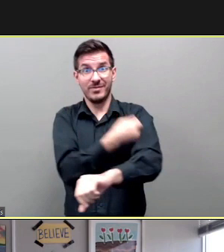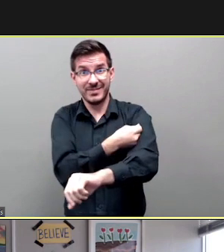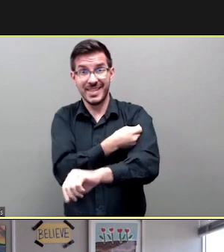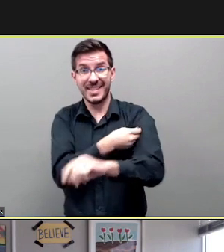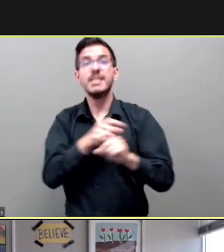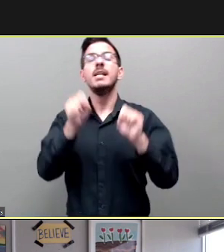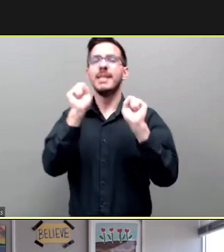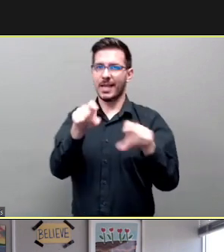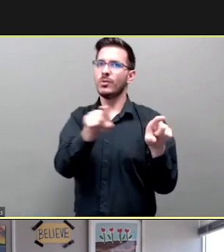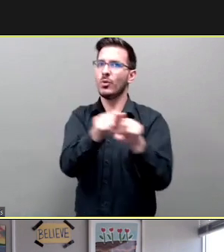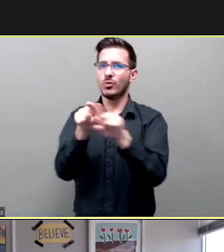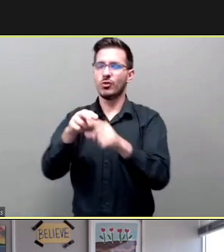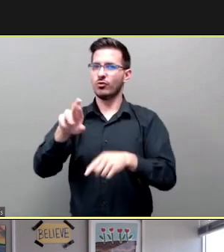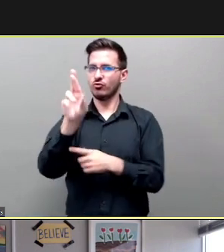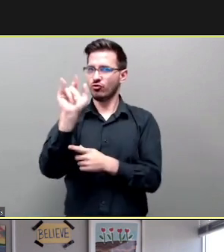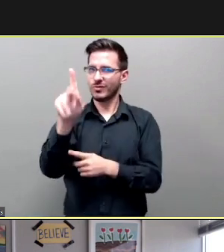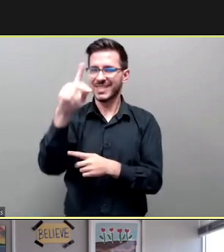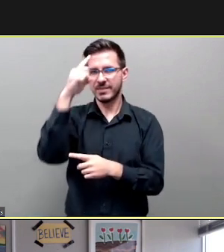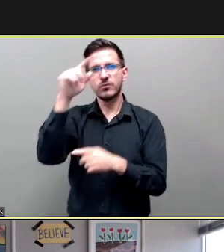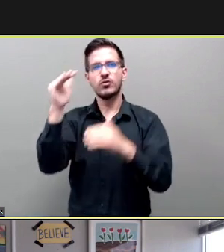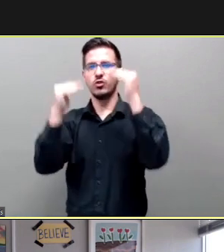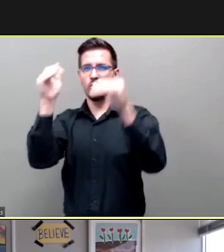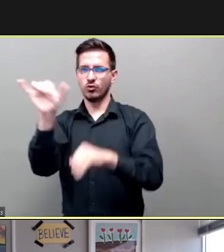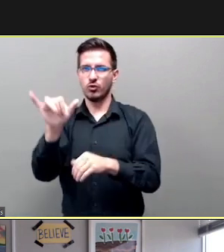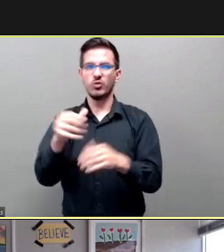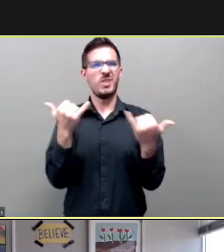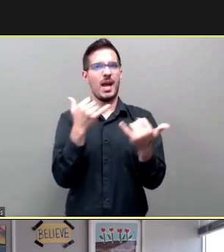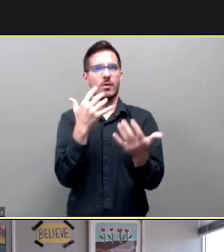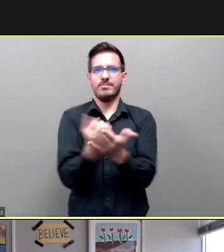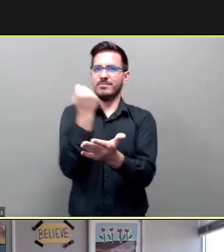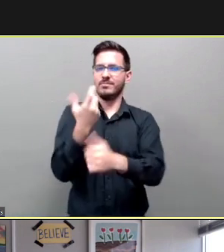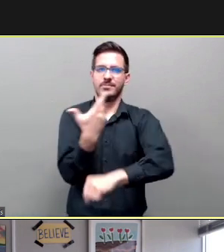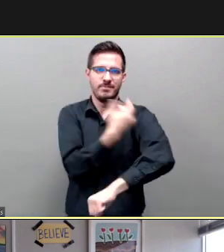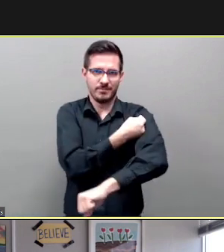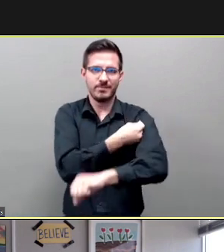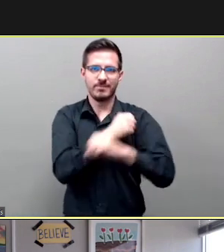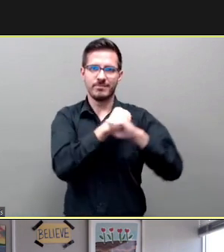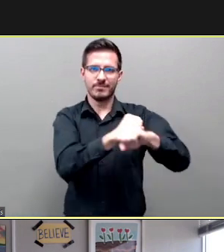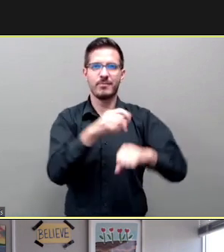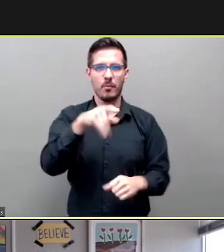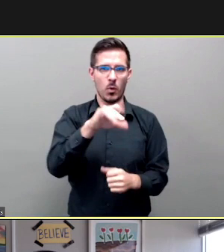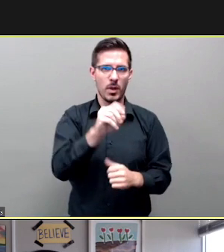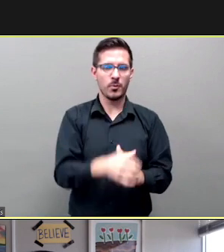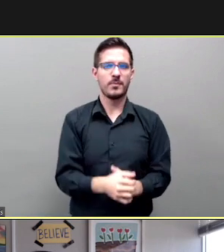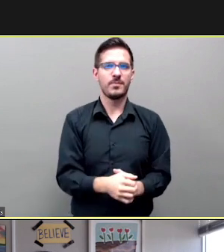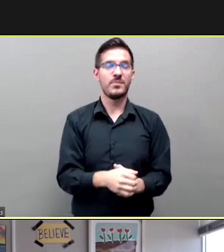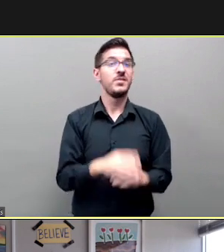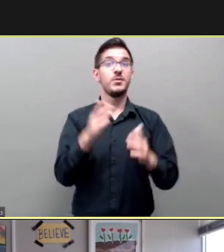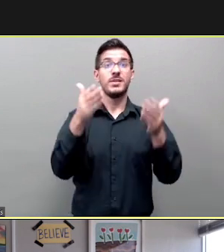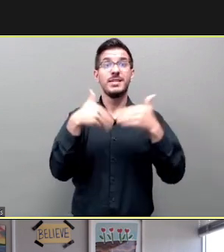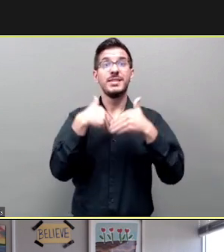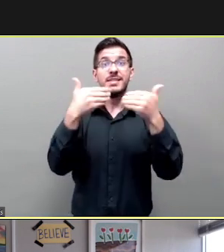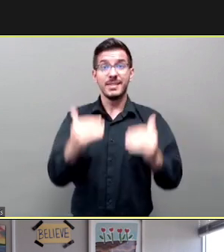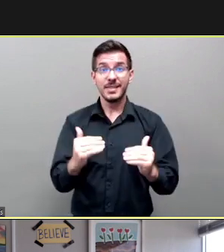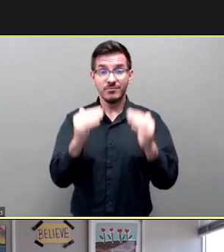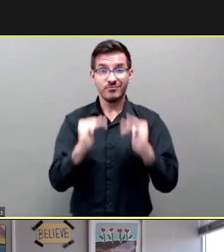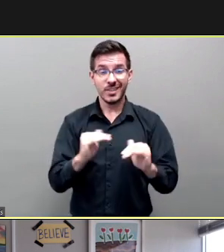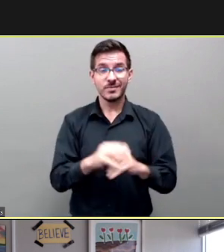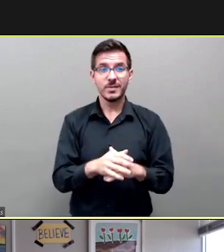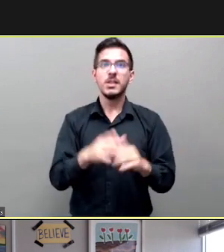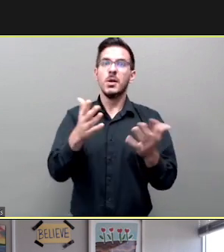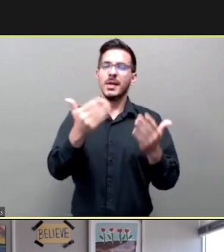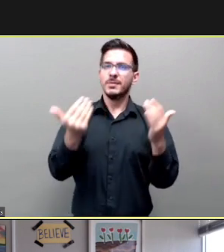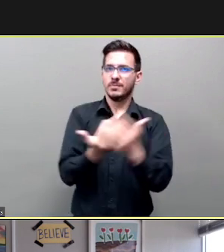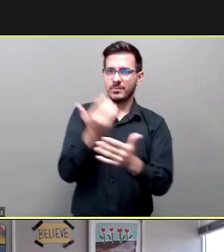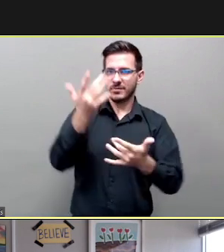against polio. Next slide. Okay, so for another illness that we have in our state, West